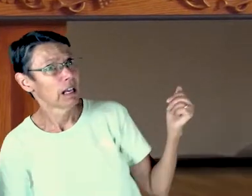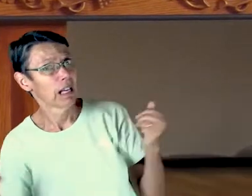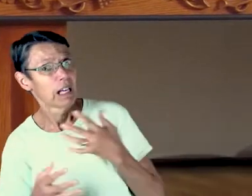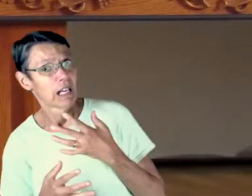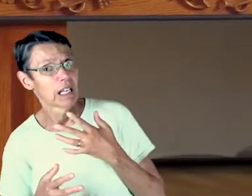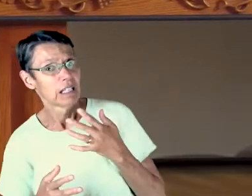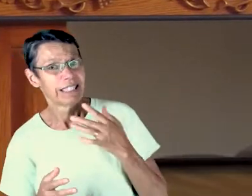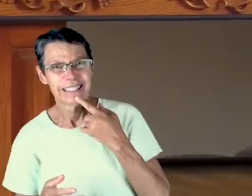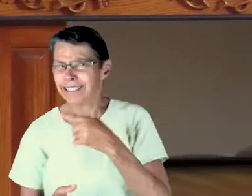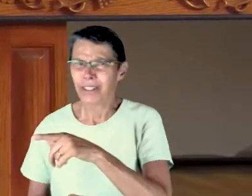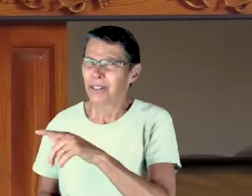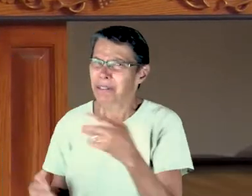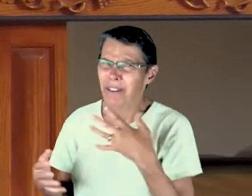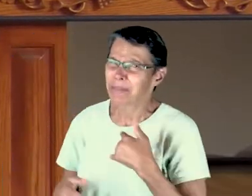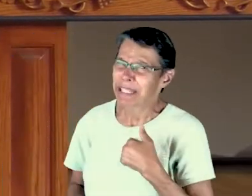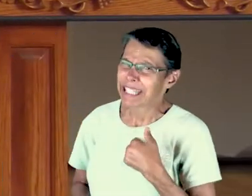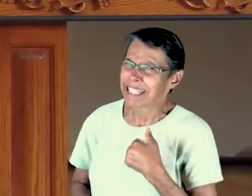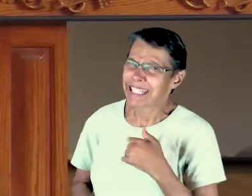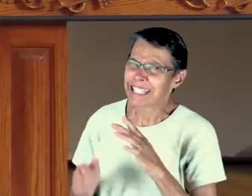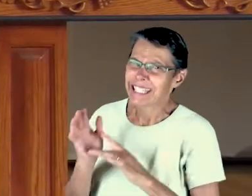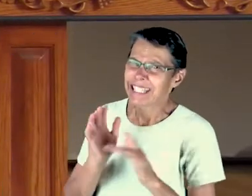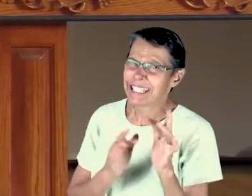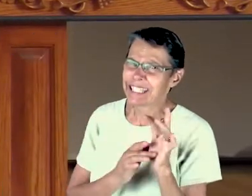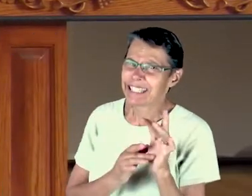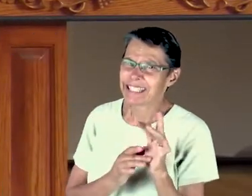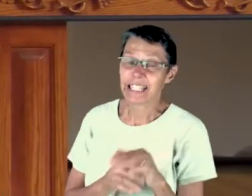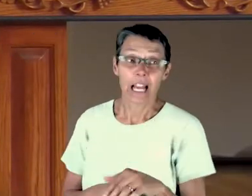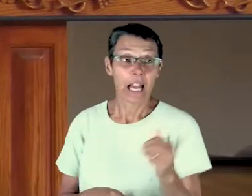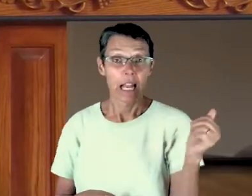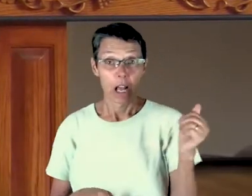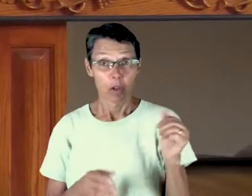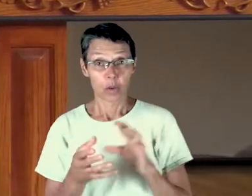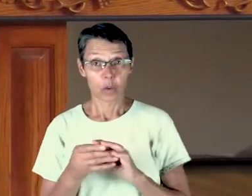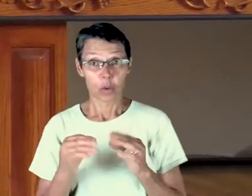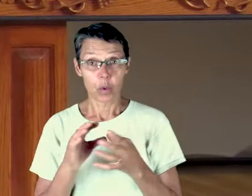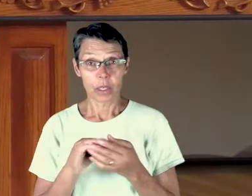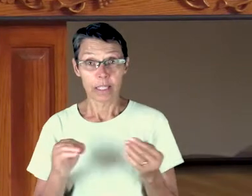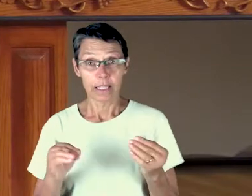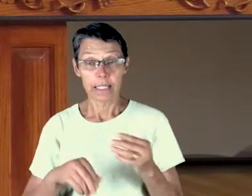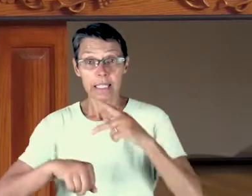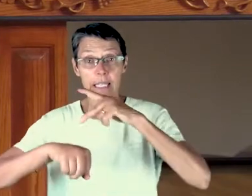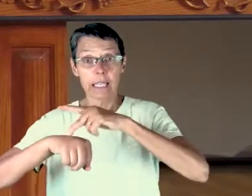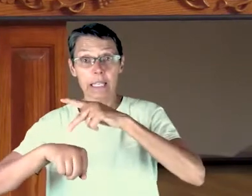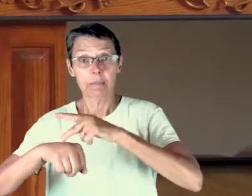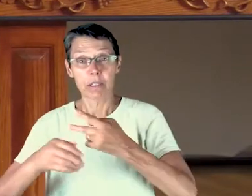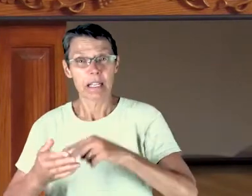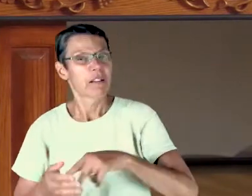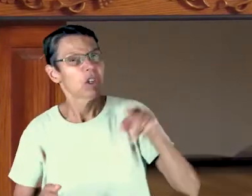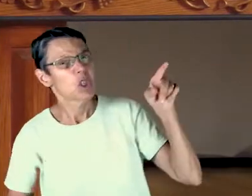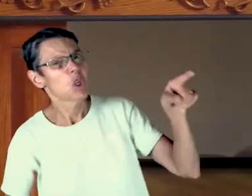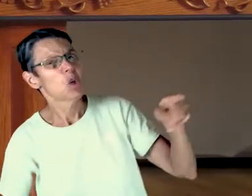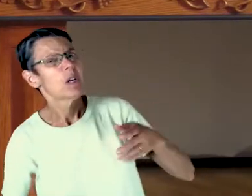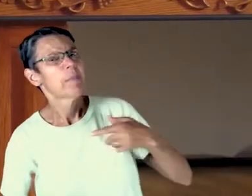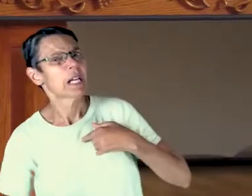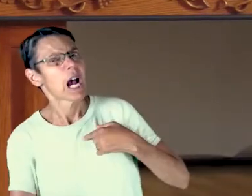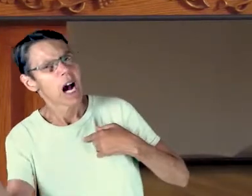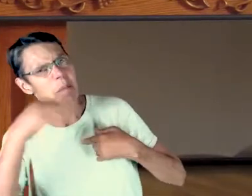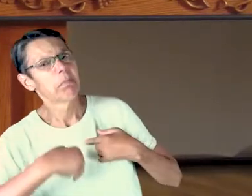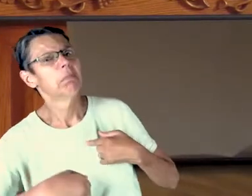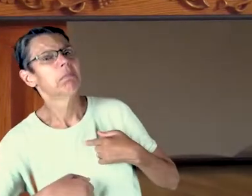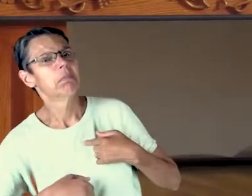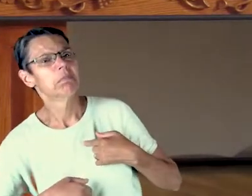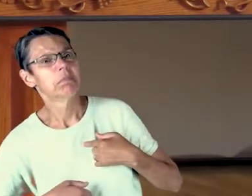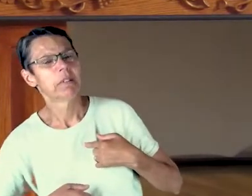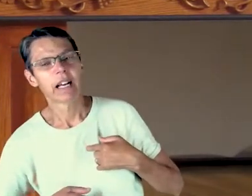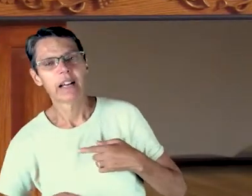to be afraid, that it's him. Now, in other Gospels, Peter gets at, you know, stands up and says, if it's you, let me come to you walking on the water, and